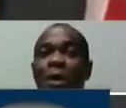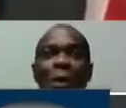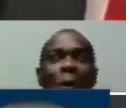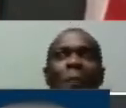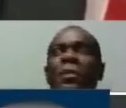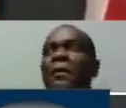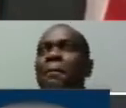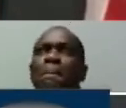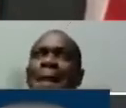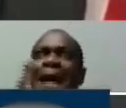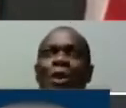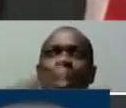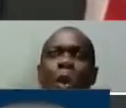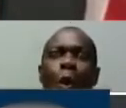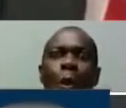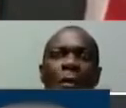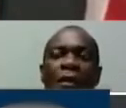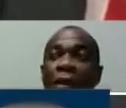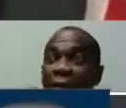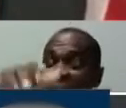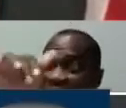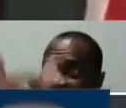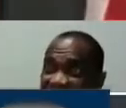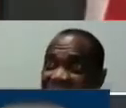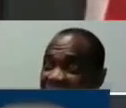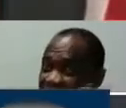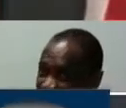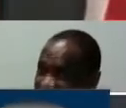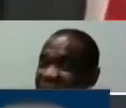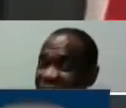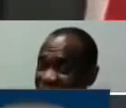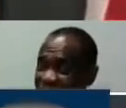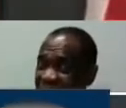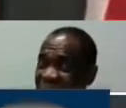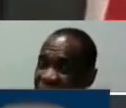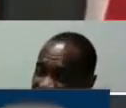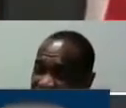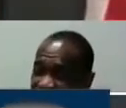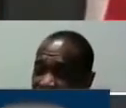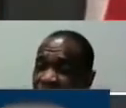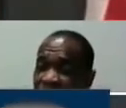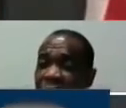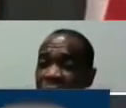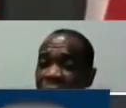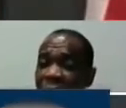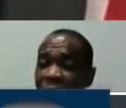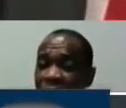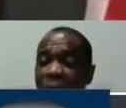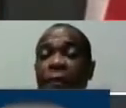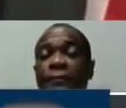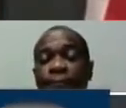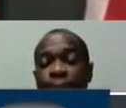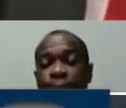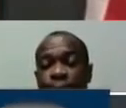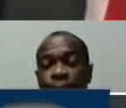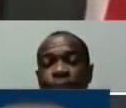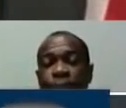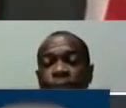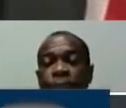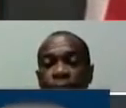variants resulting in a heavier level of infection and greater demand on the